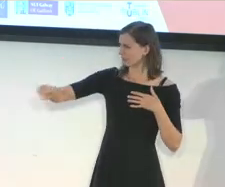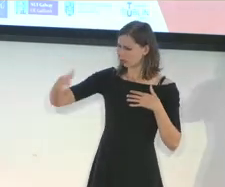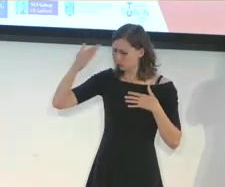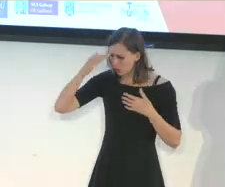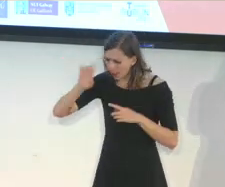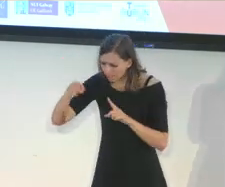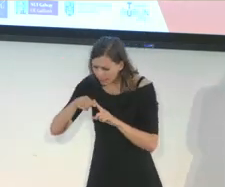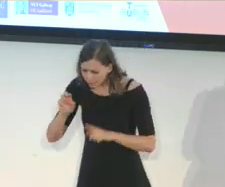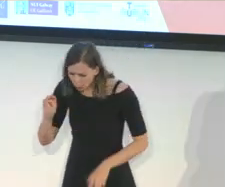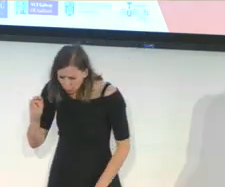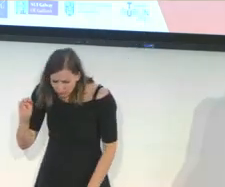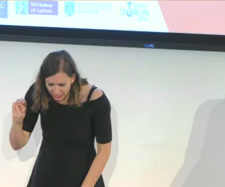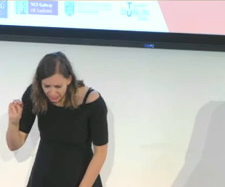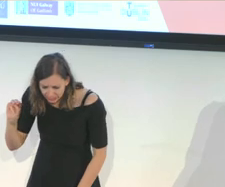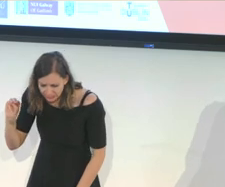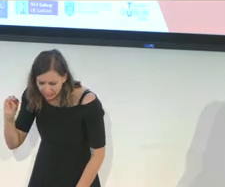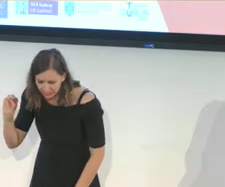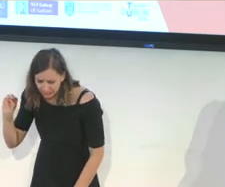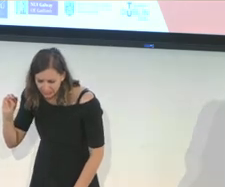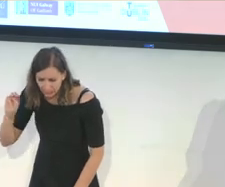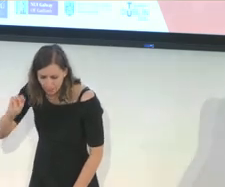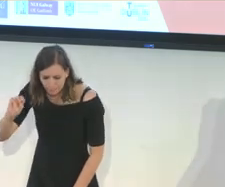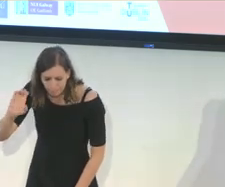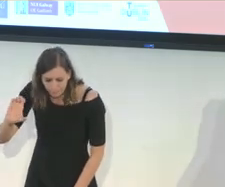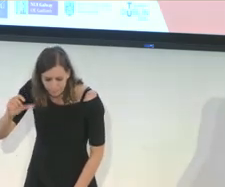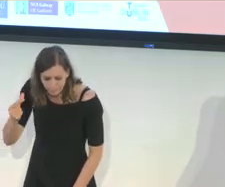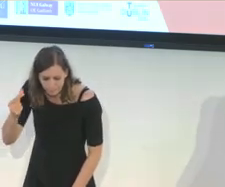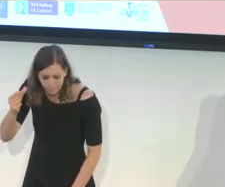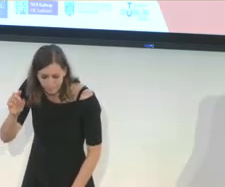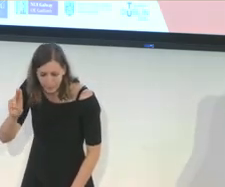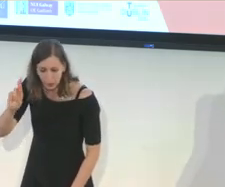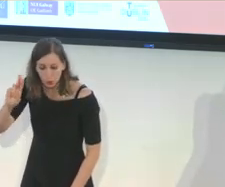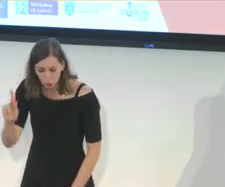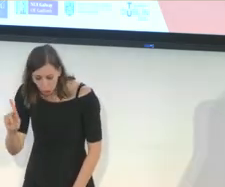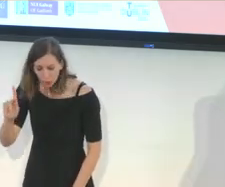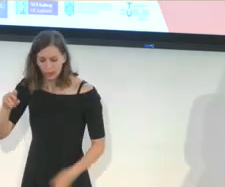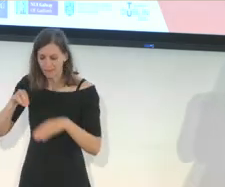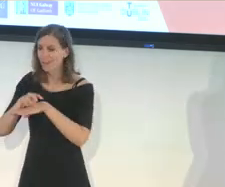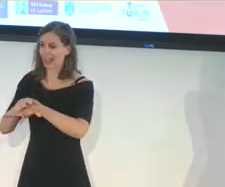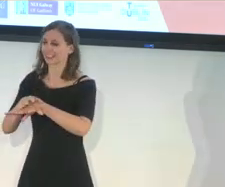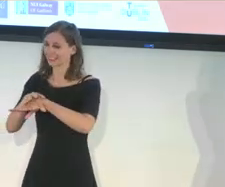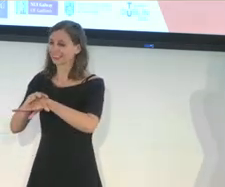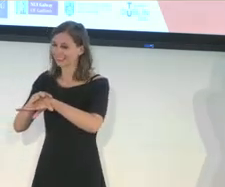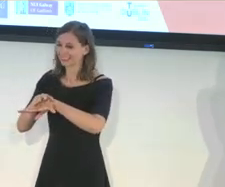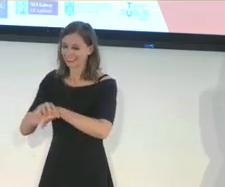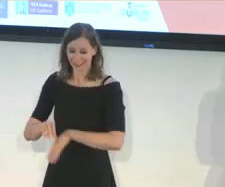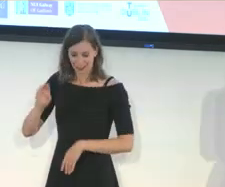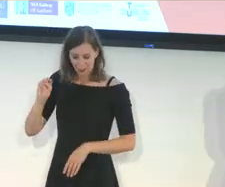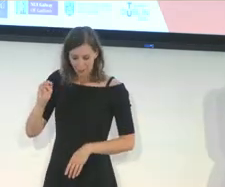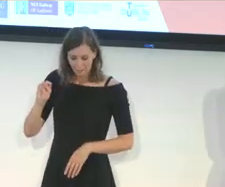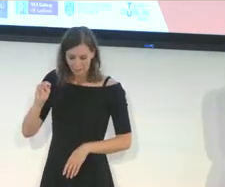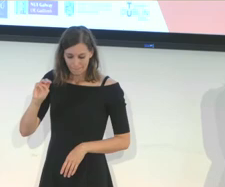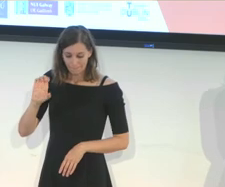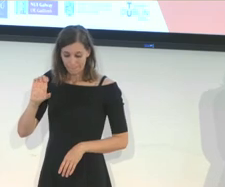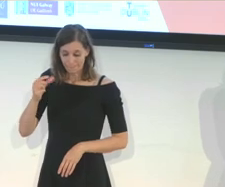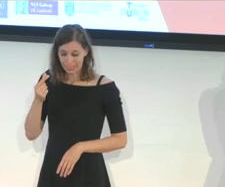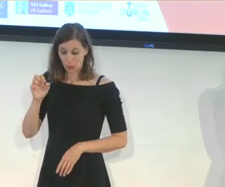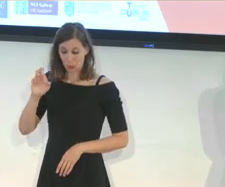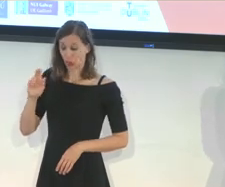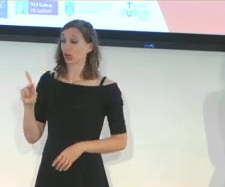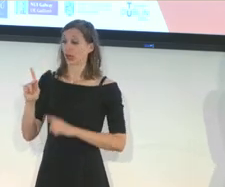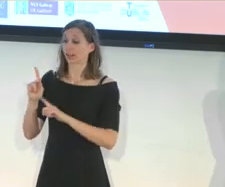effect? So very few. That's great, because Harry McGurk was